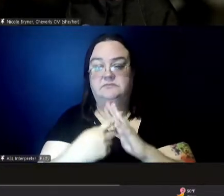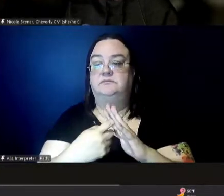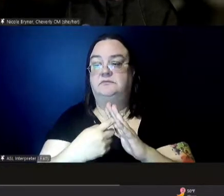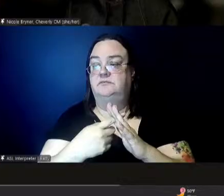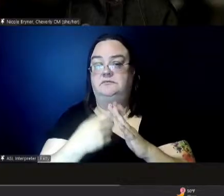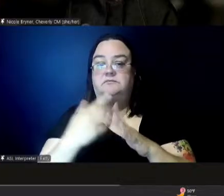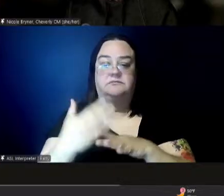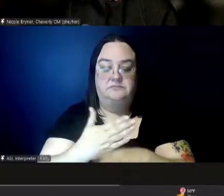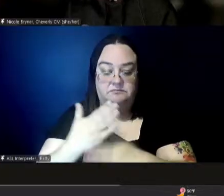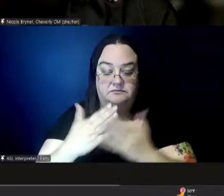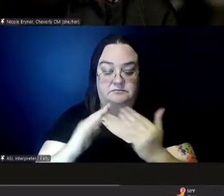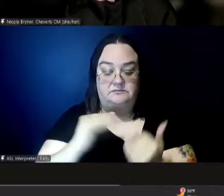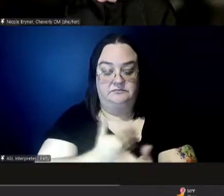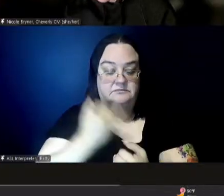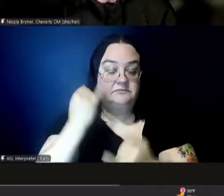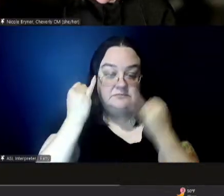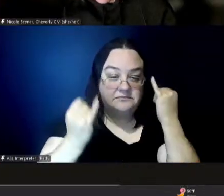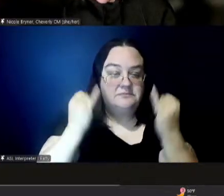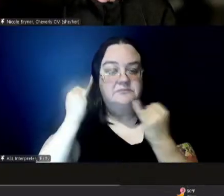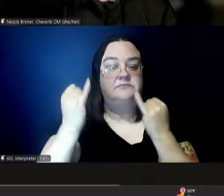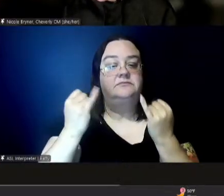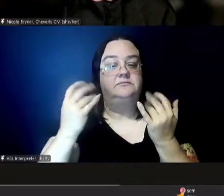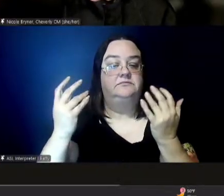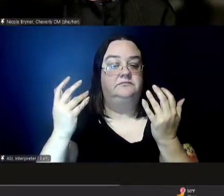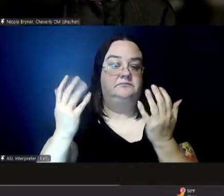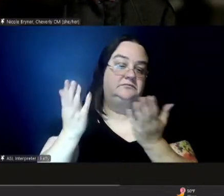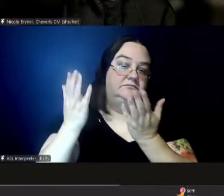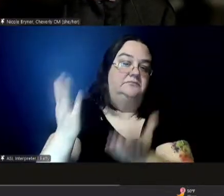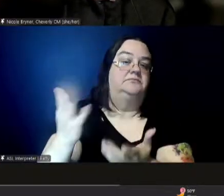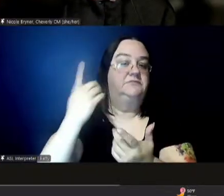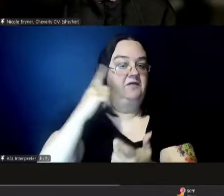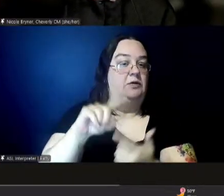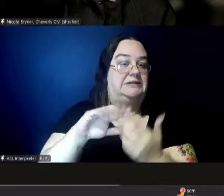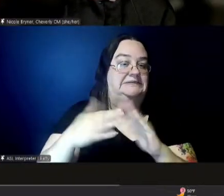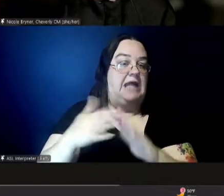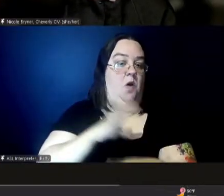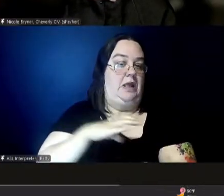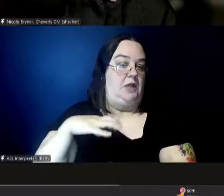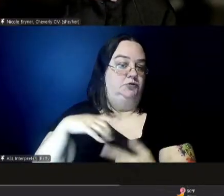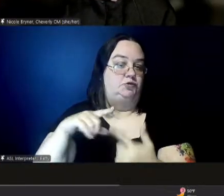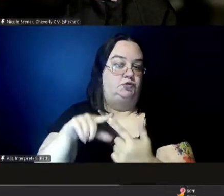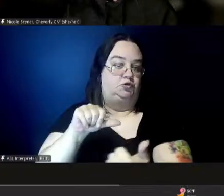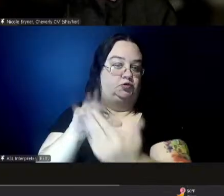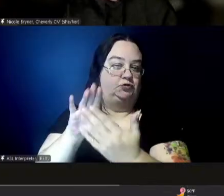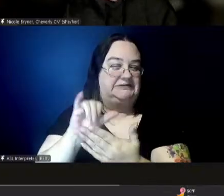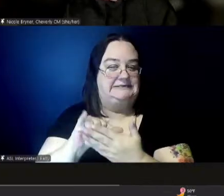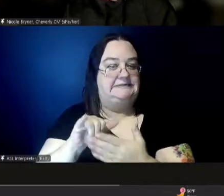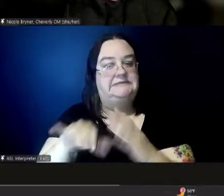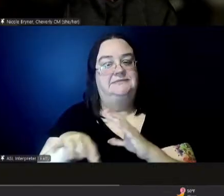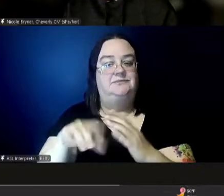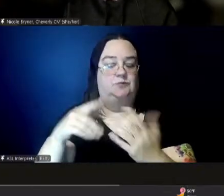are areas for town council to address, things that are outside of our purview.